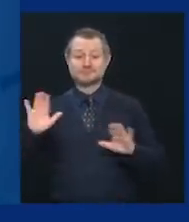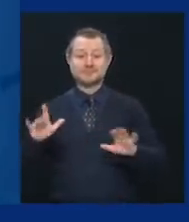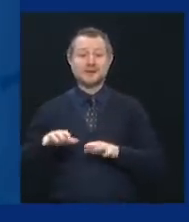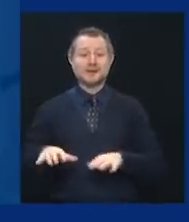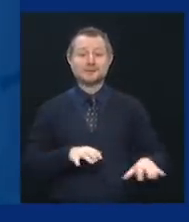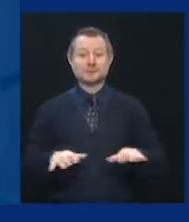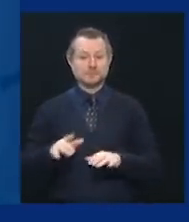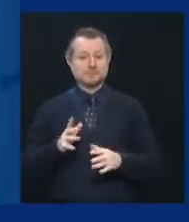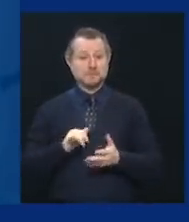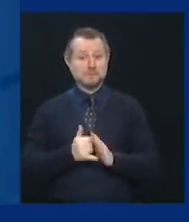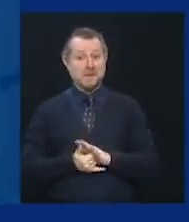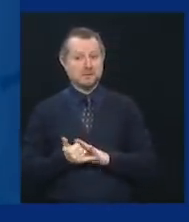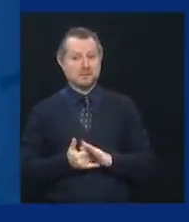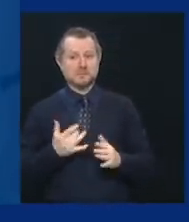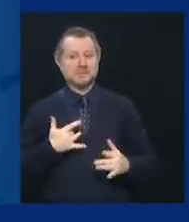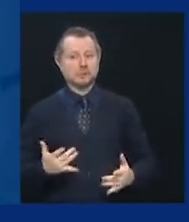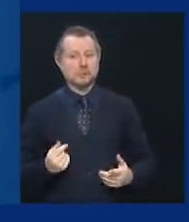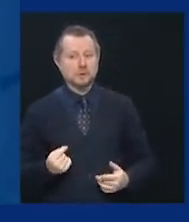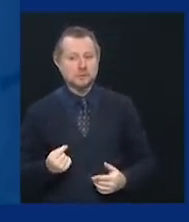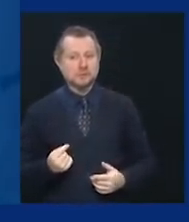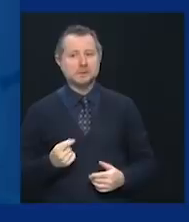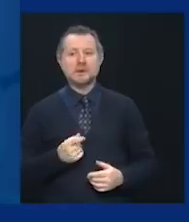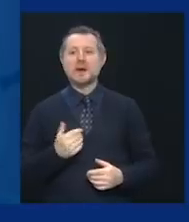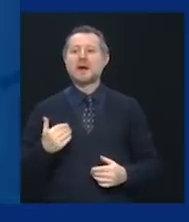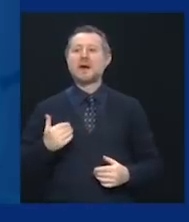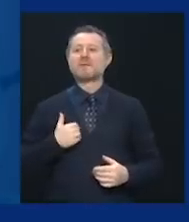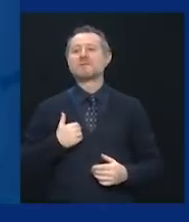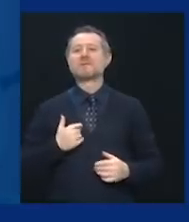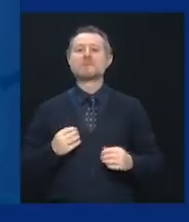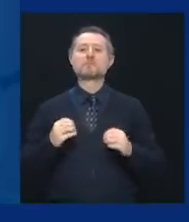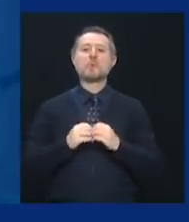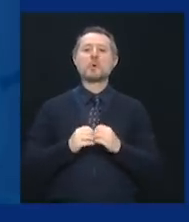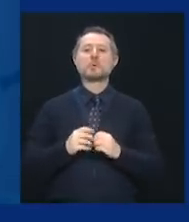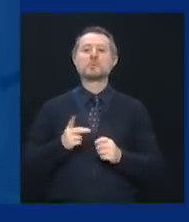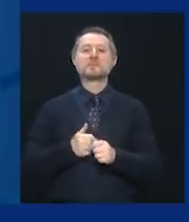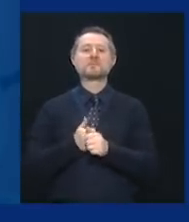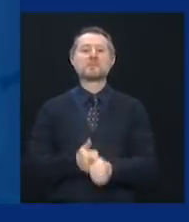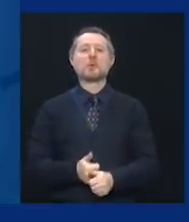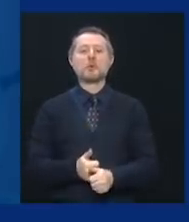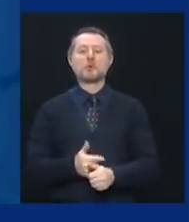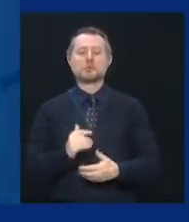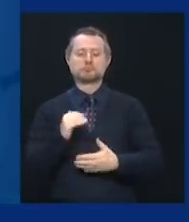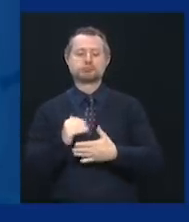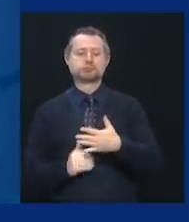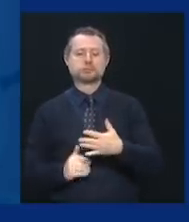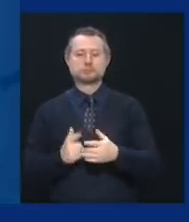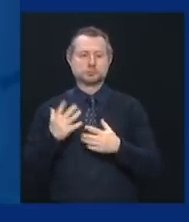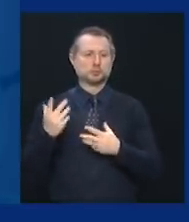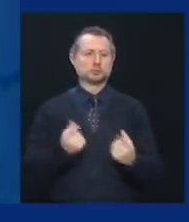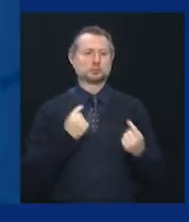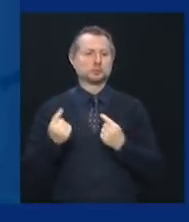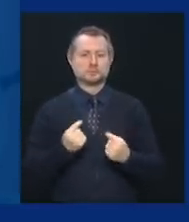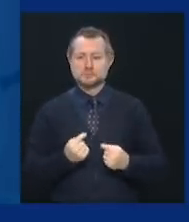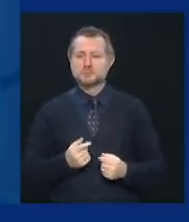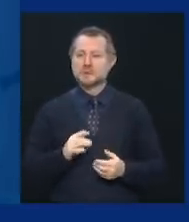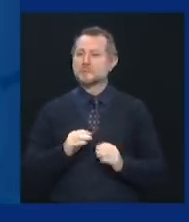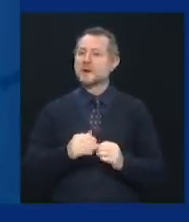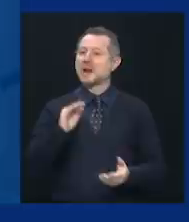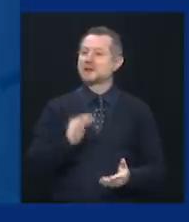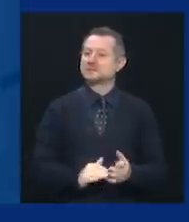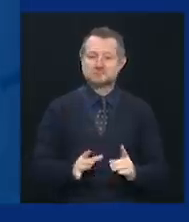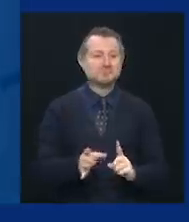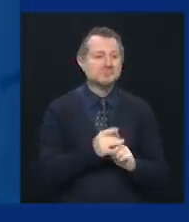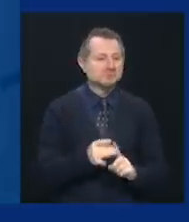you tend to have a higher percent of compliance to precautions. And you